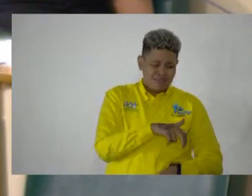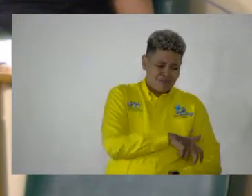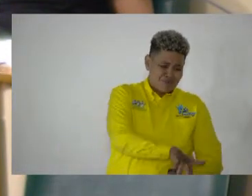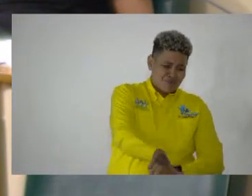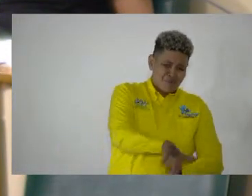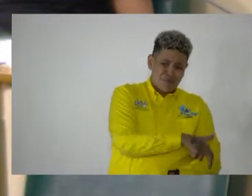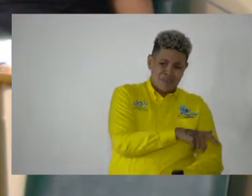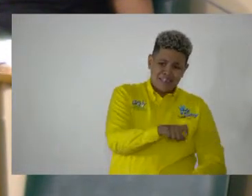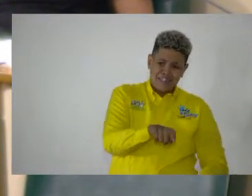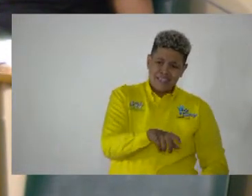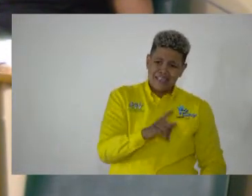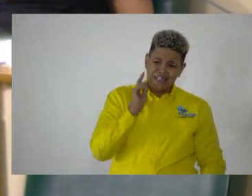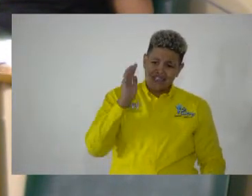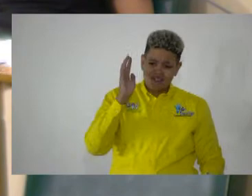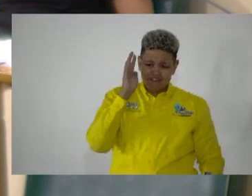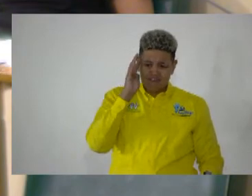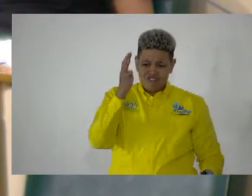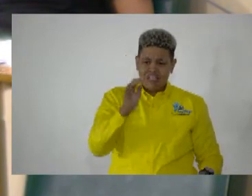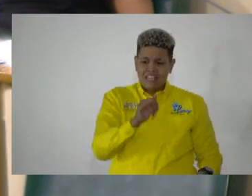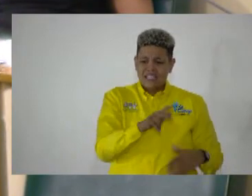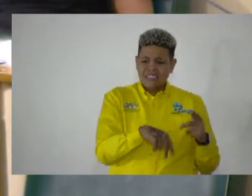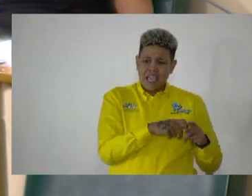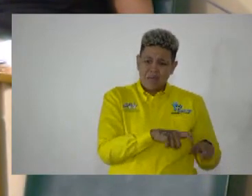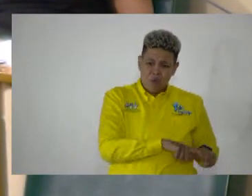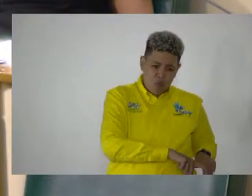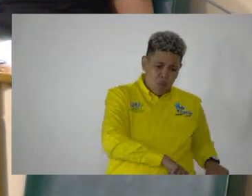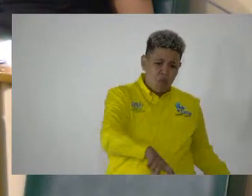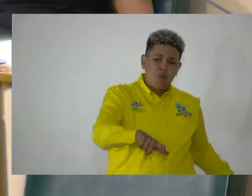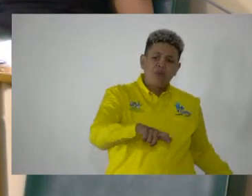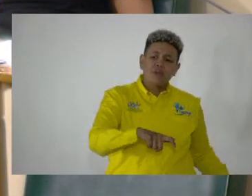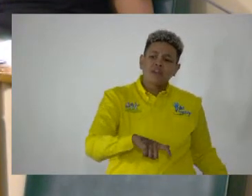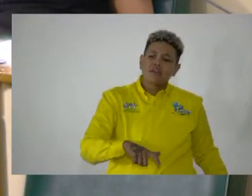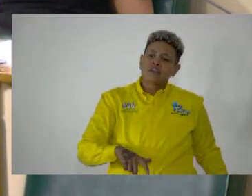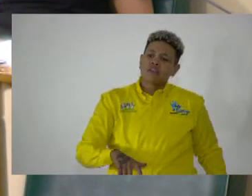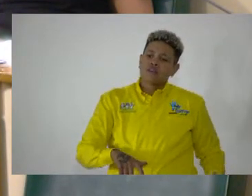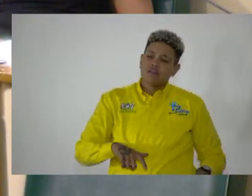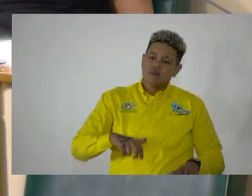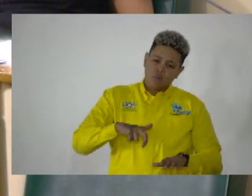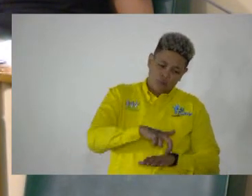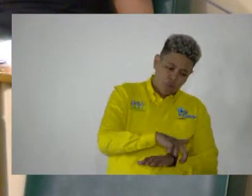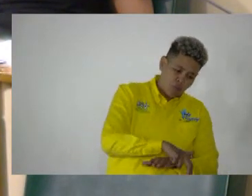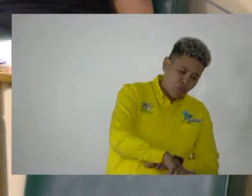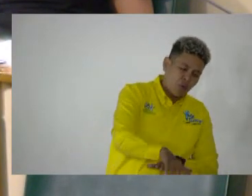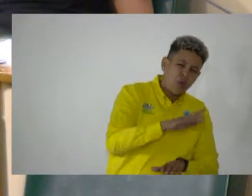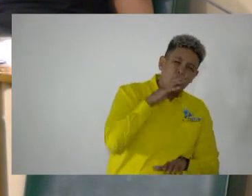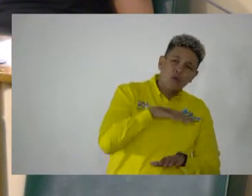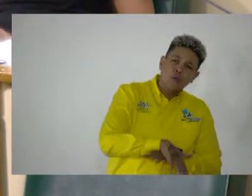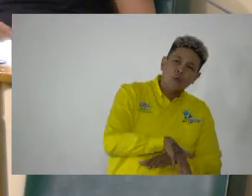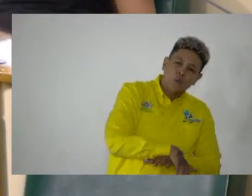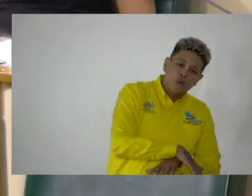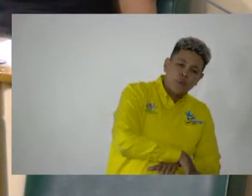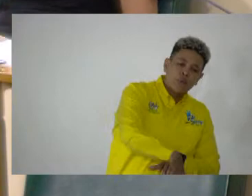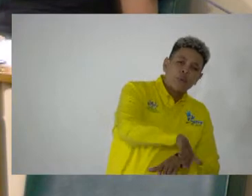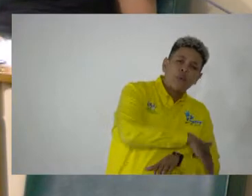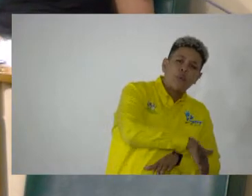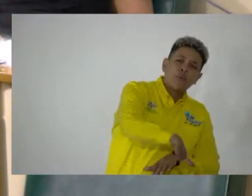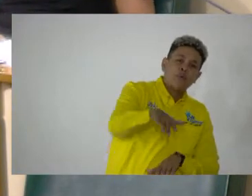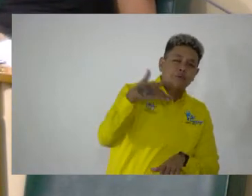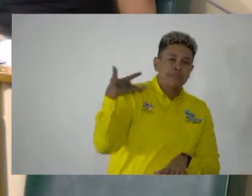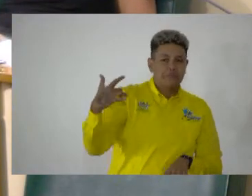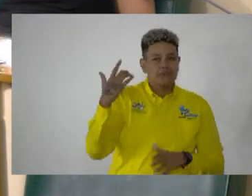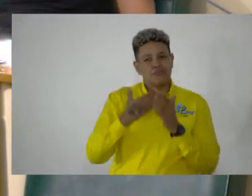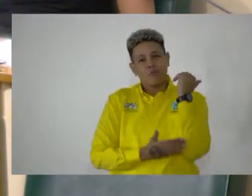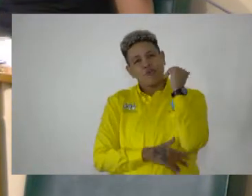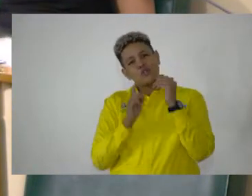need to create that kind of drainage. So sidewalk drainage, that would be acceptable. You